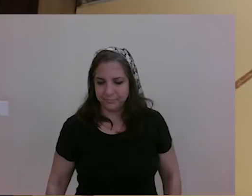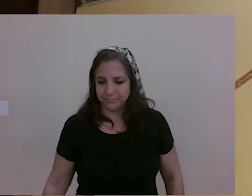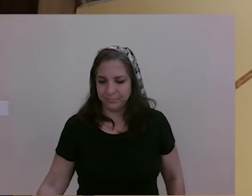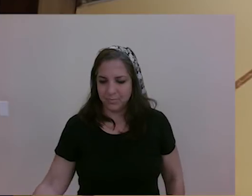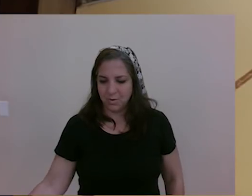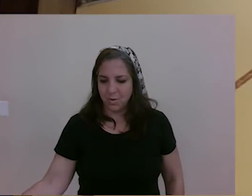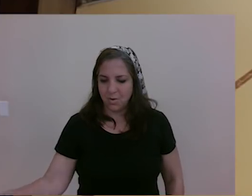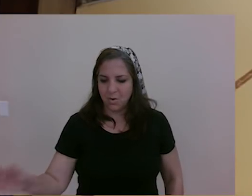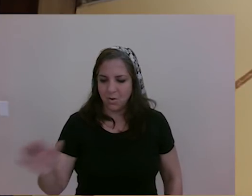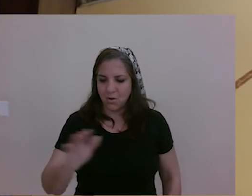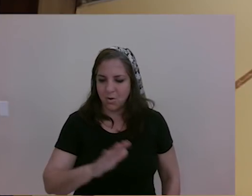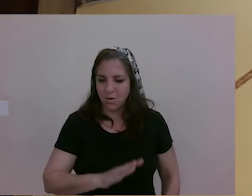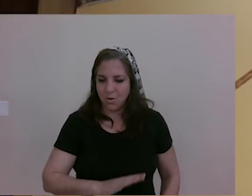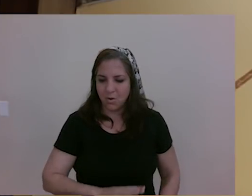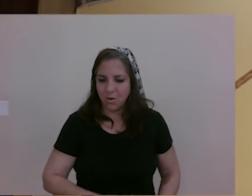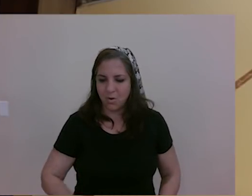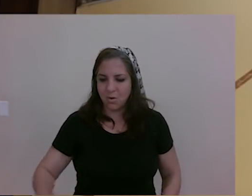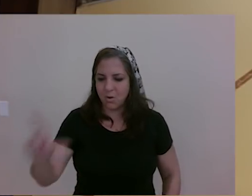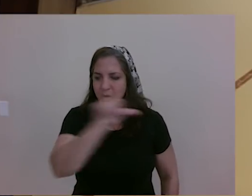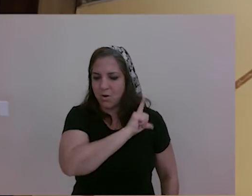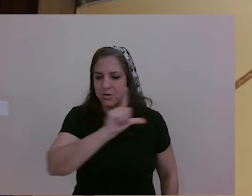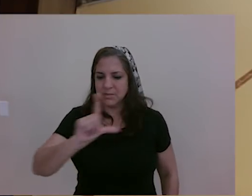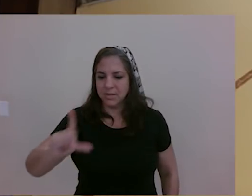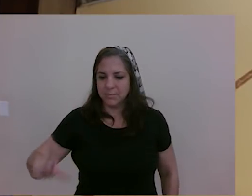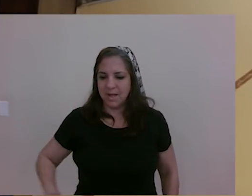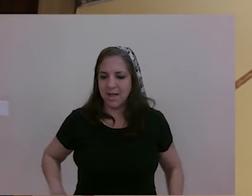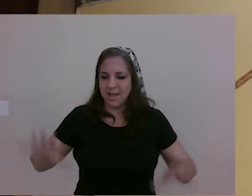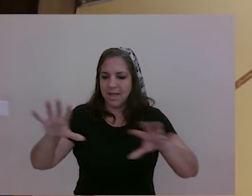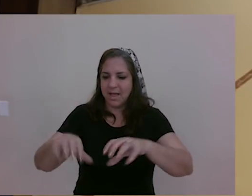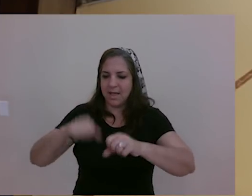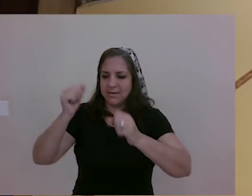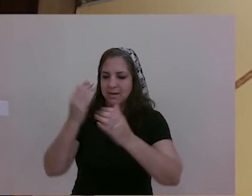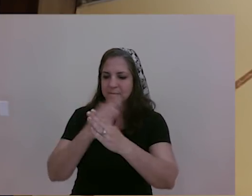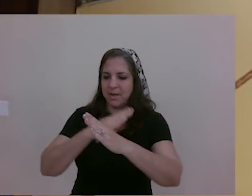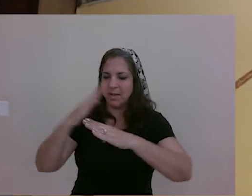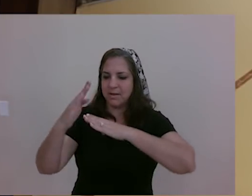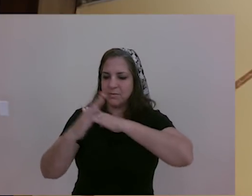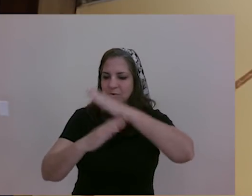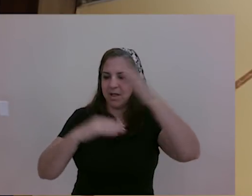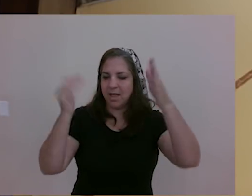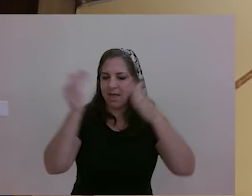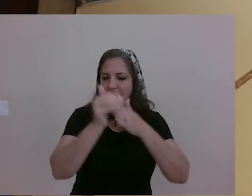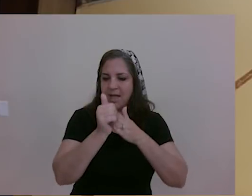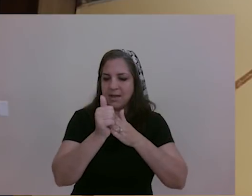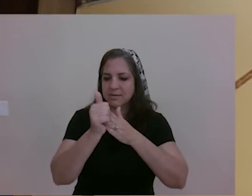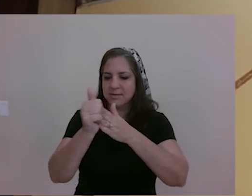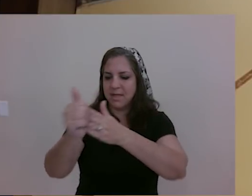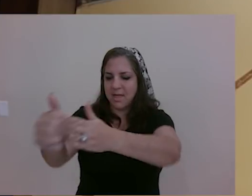Take my hands and direct them.